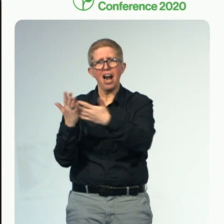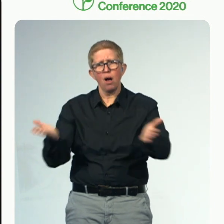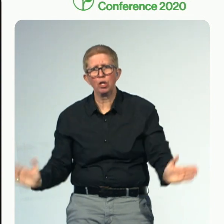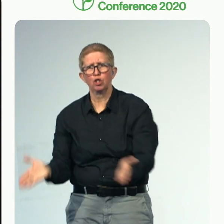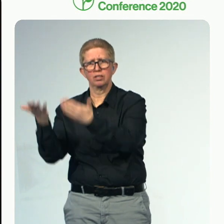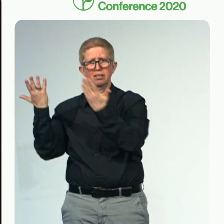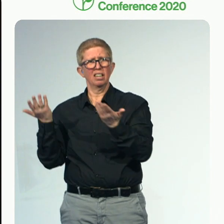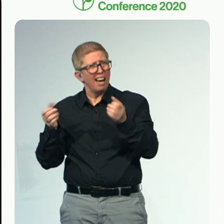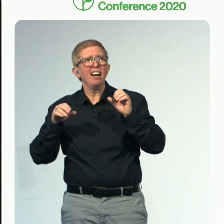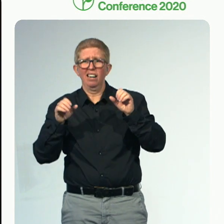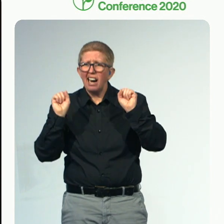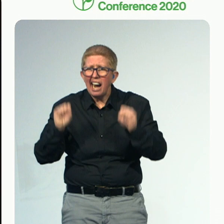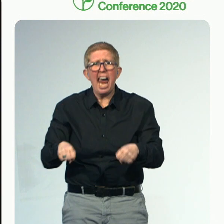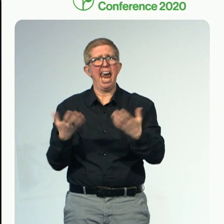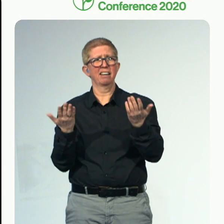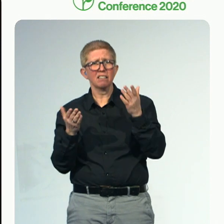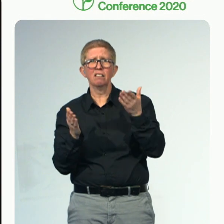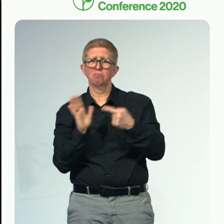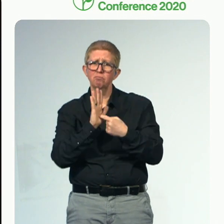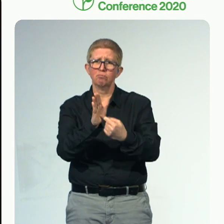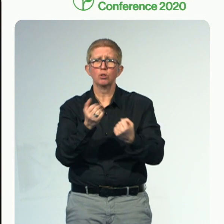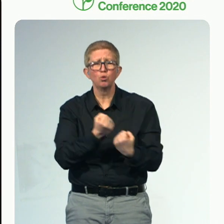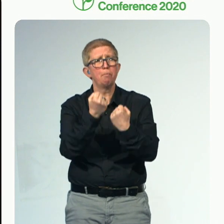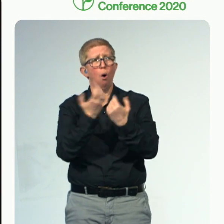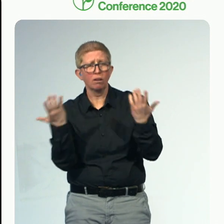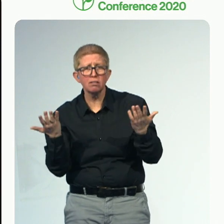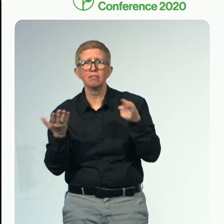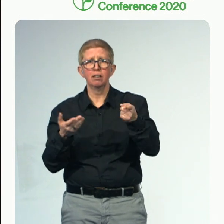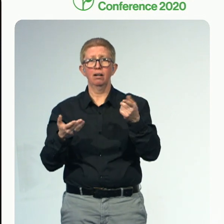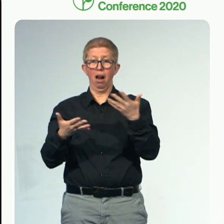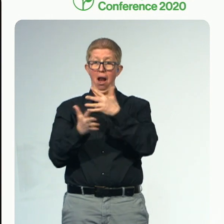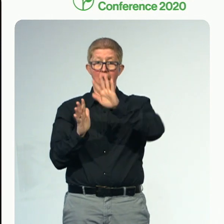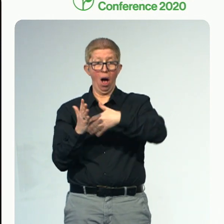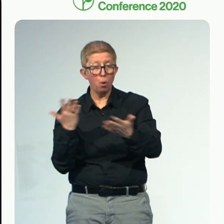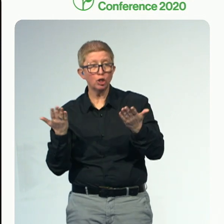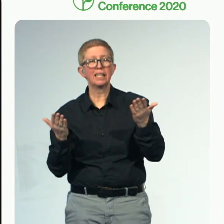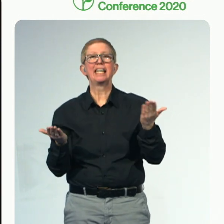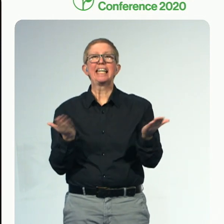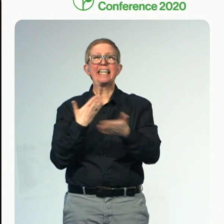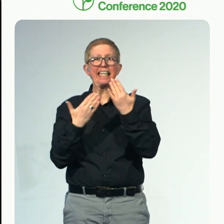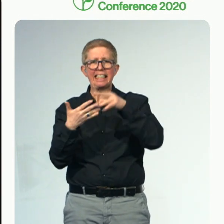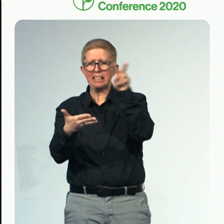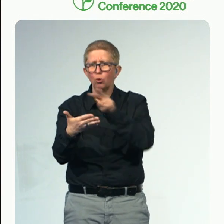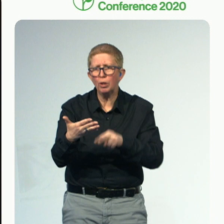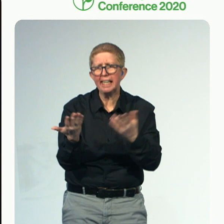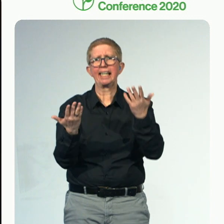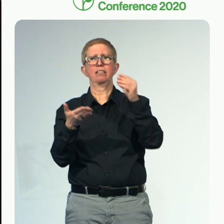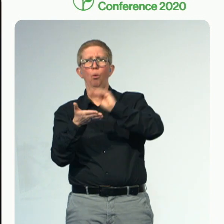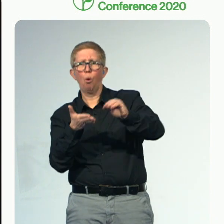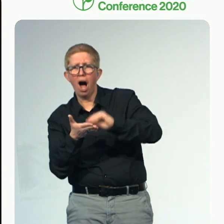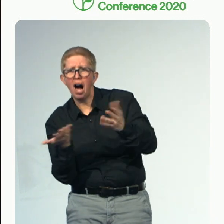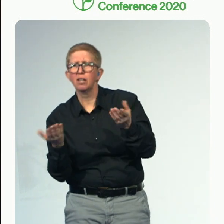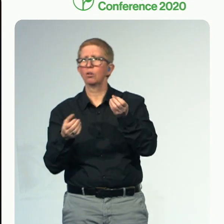read, text or braille and so on. This could be taught together with, among